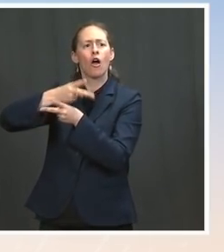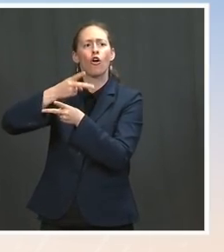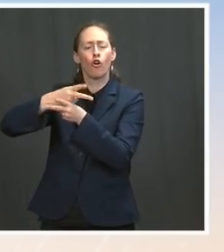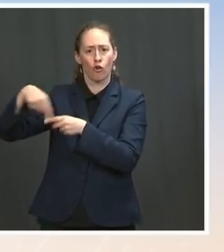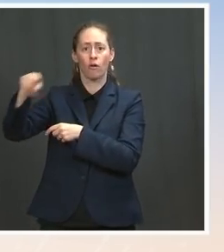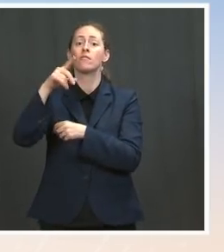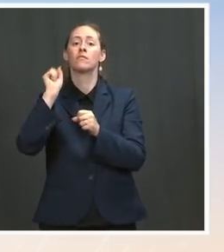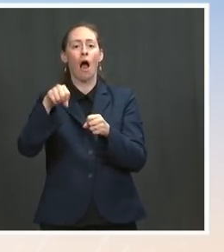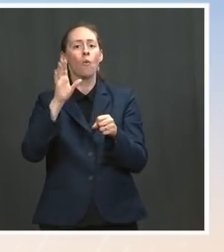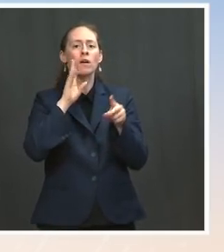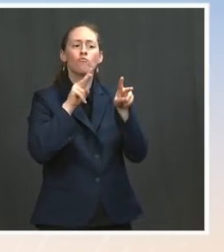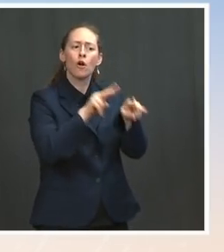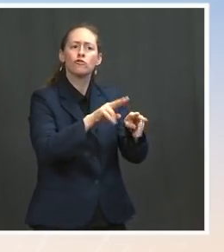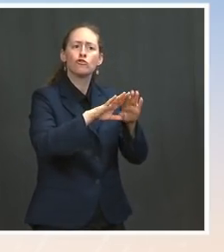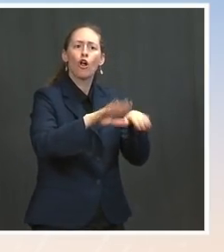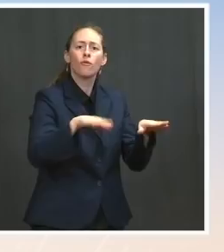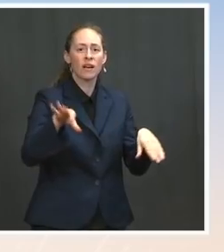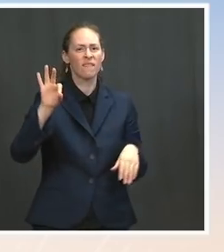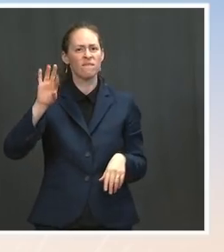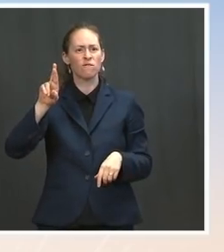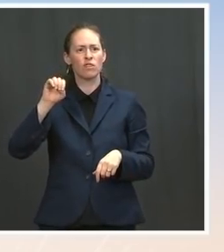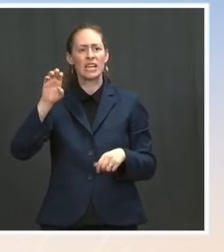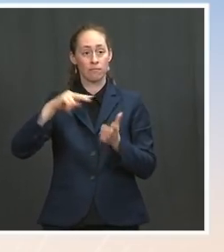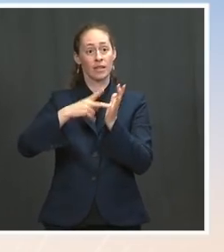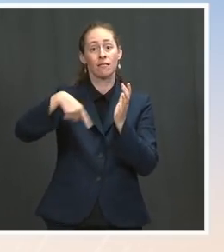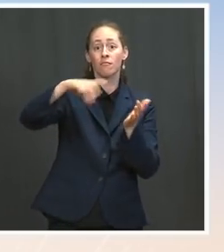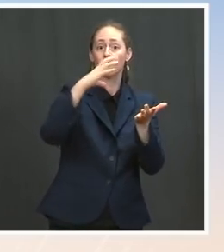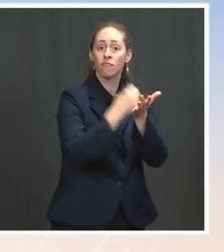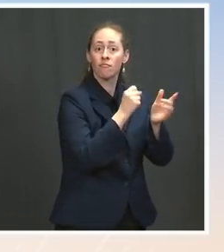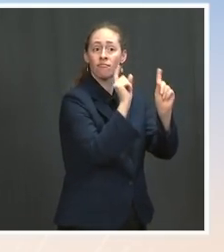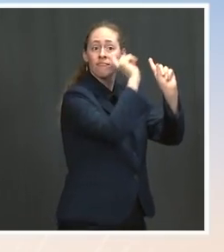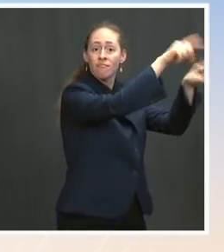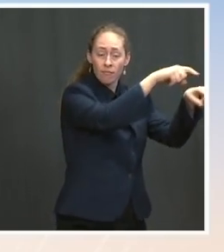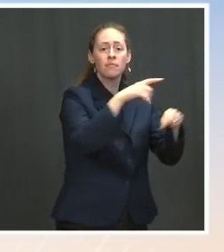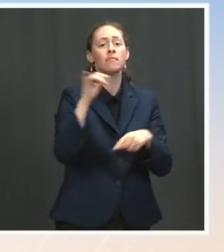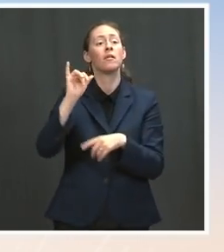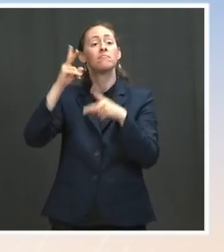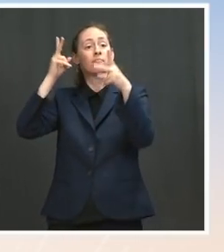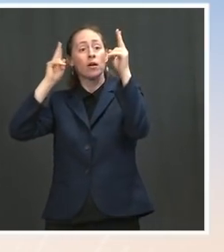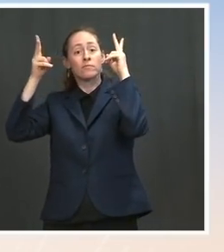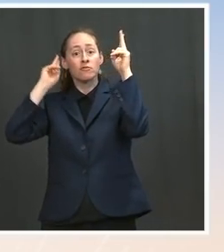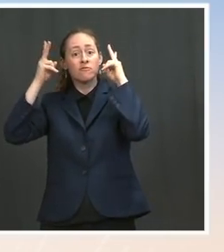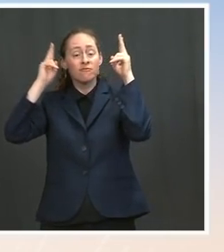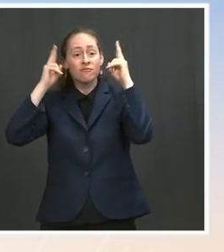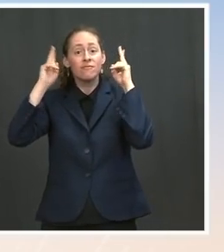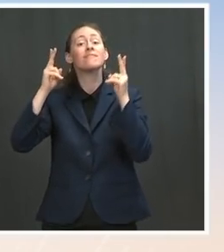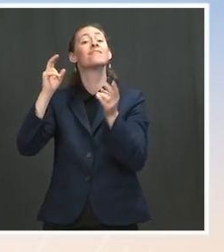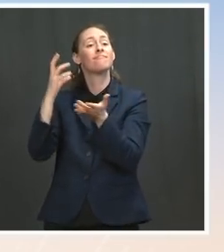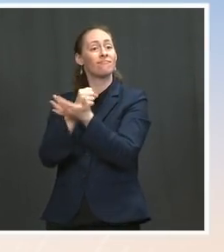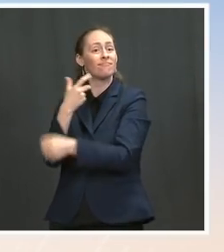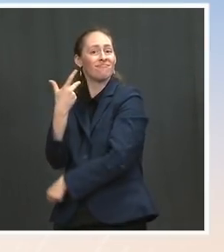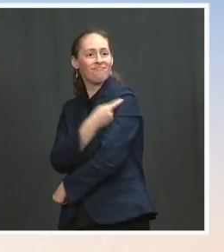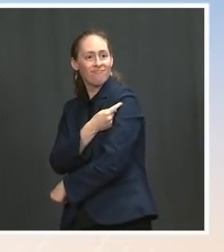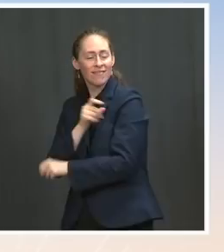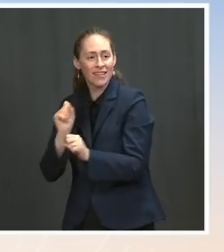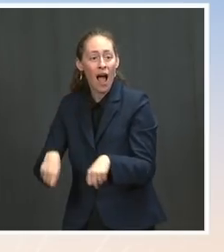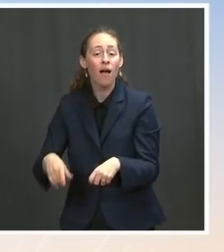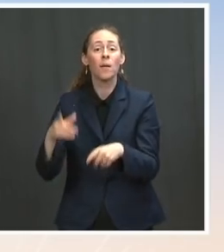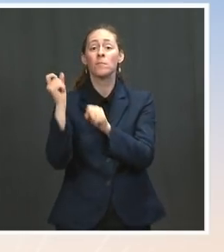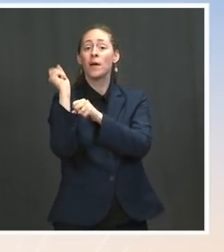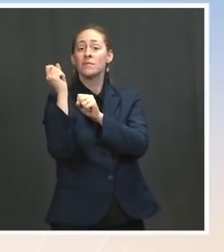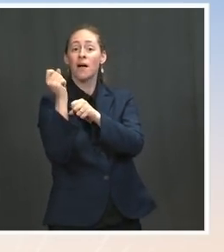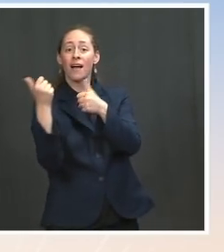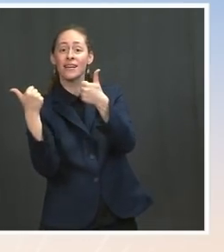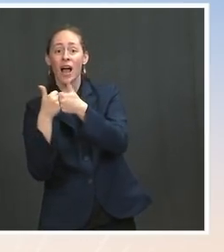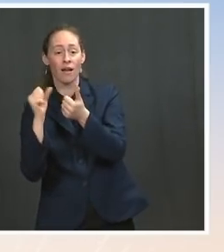and NASCAR races. Pharmacies will be open 24 hours on Fridays. And throughout our time in office, we've led a